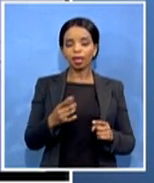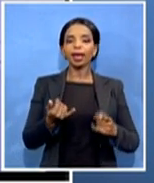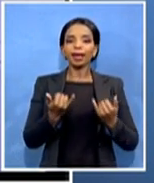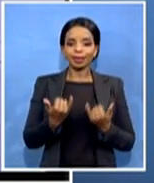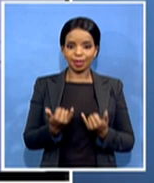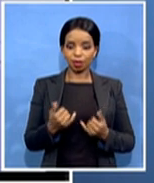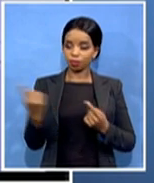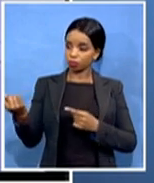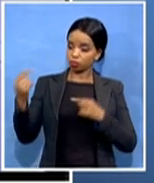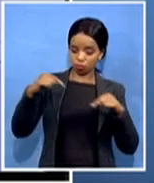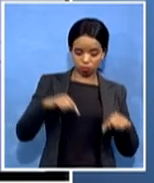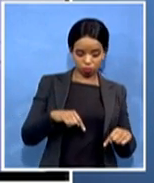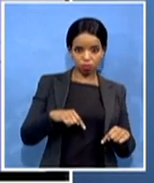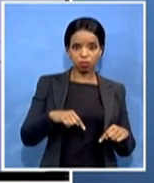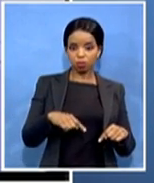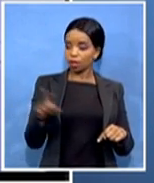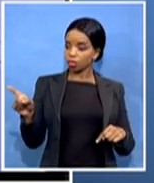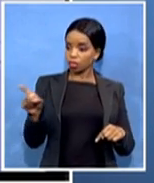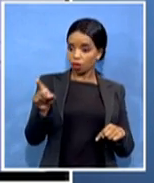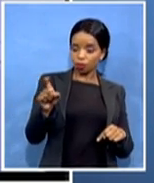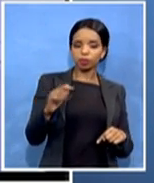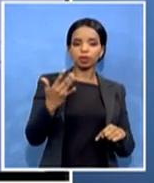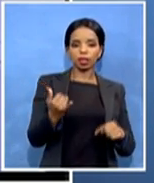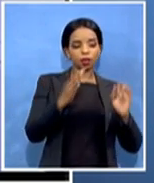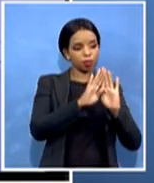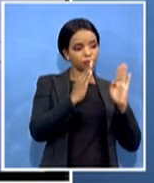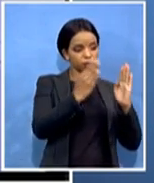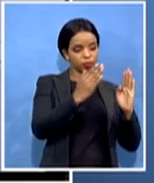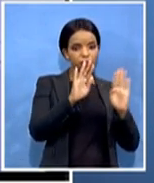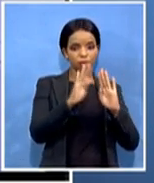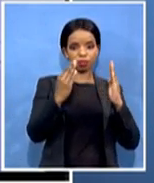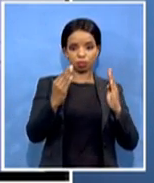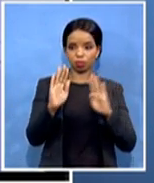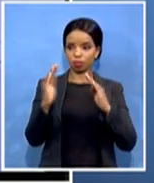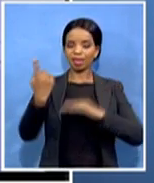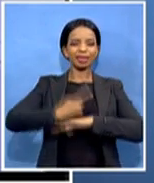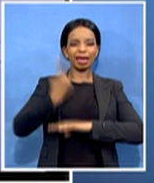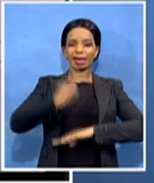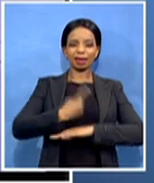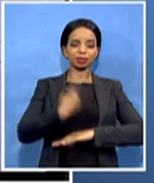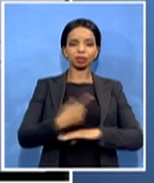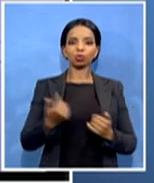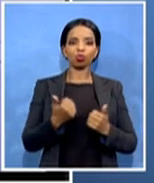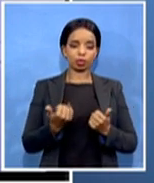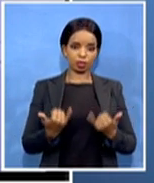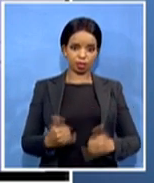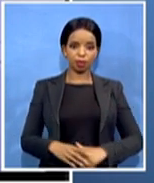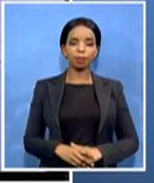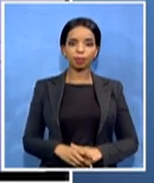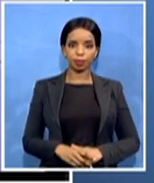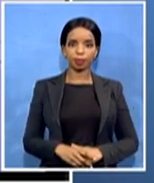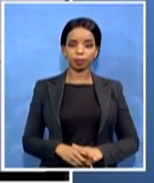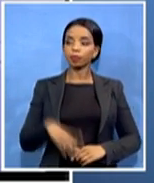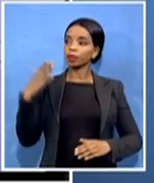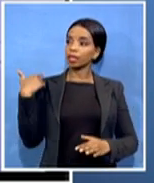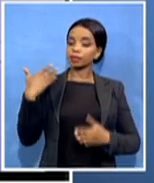quarantine for a number of days. So as far as I know, is that all our comrades who have been to